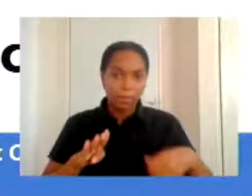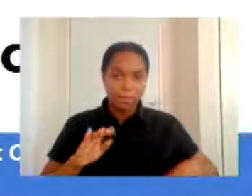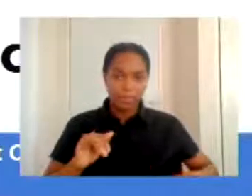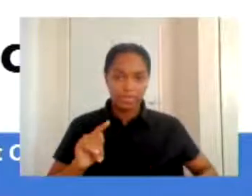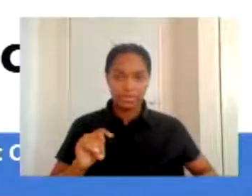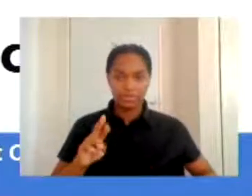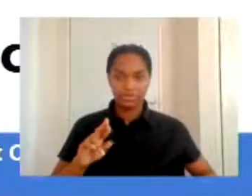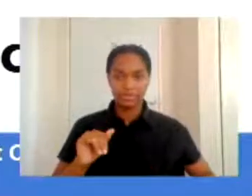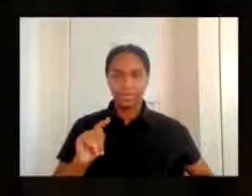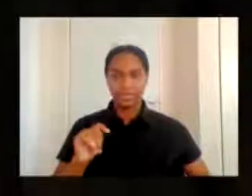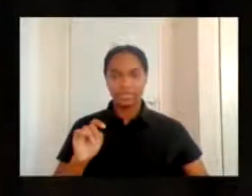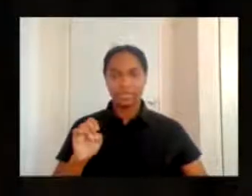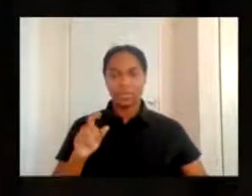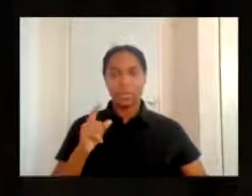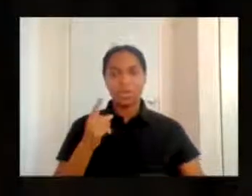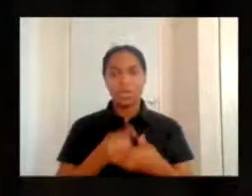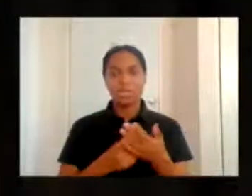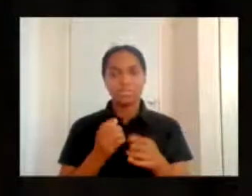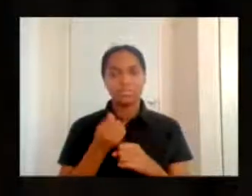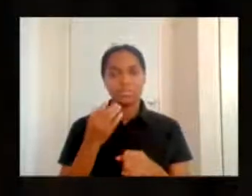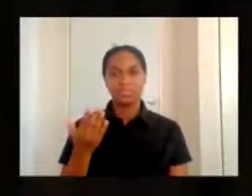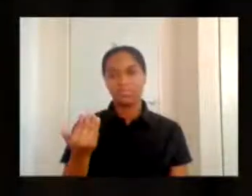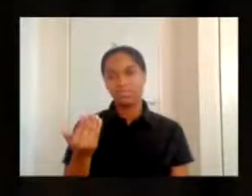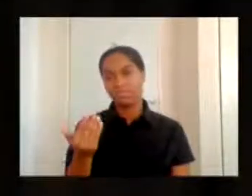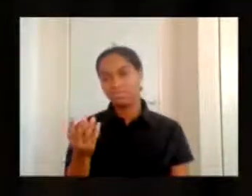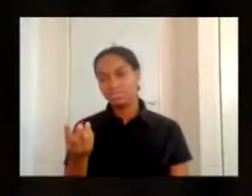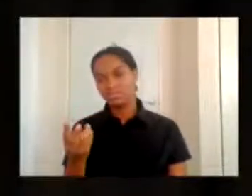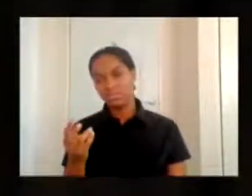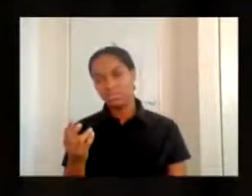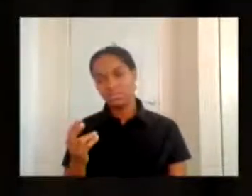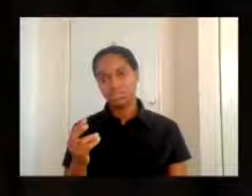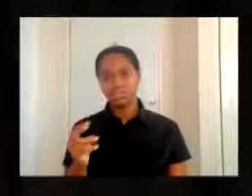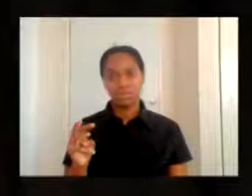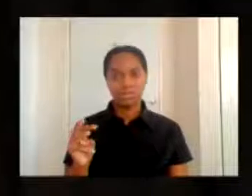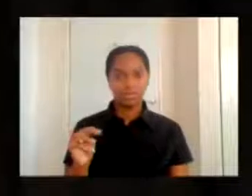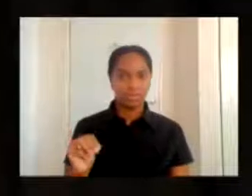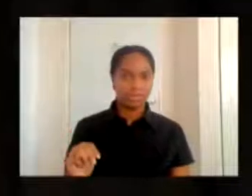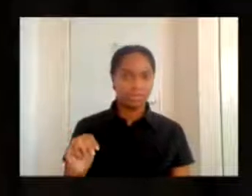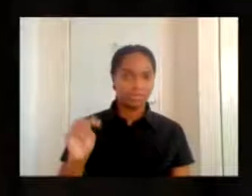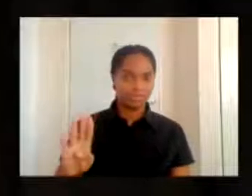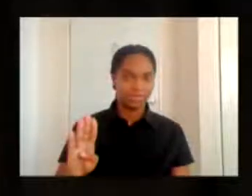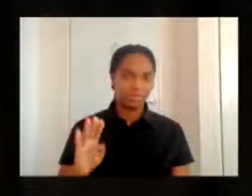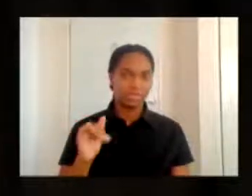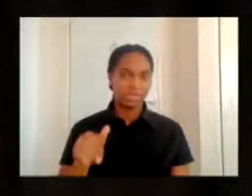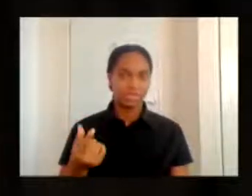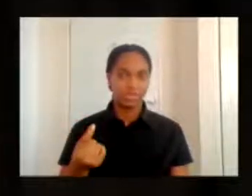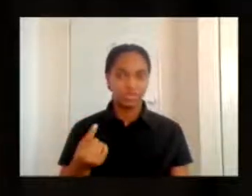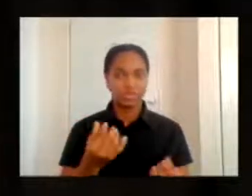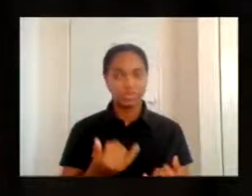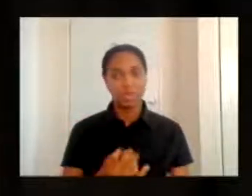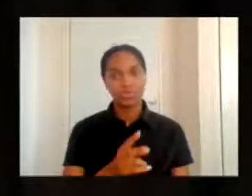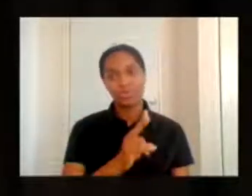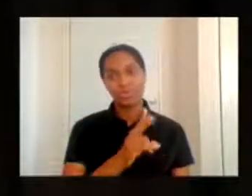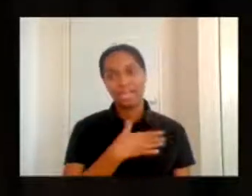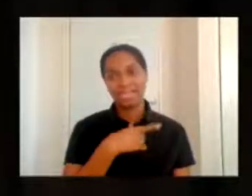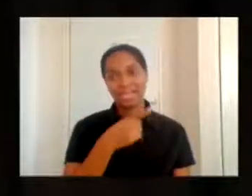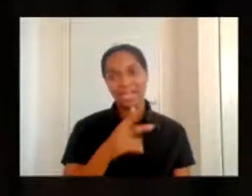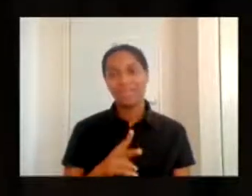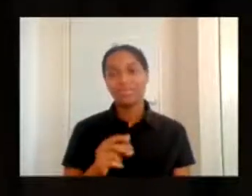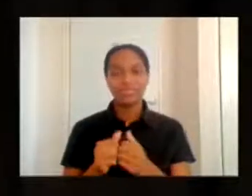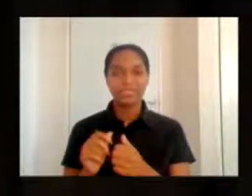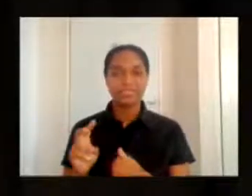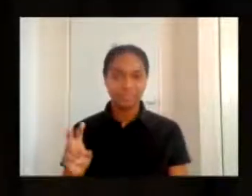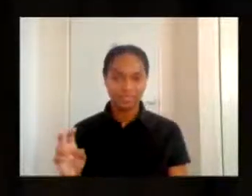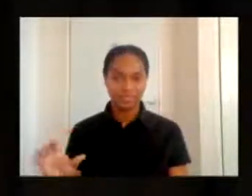to take, maybe 15, 16 megabits in an MPEG-2 service today could be done in 2.5 with VVC, right? So